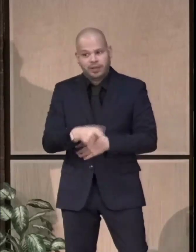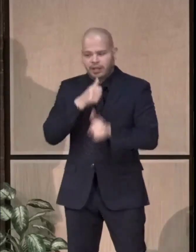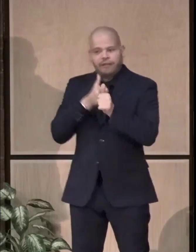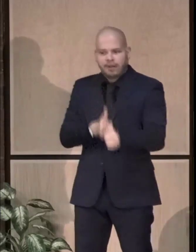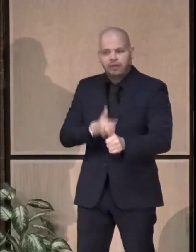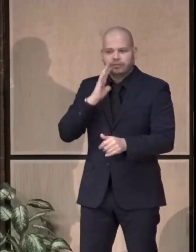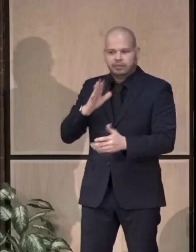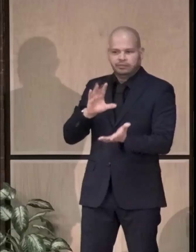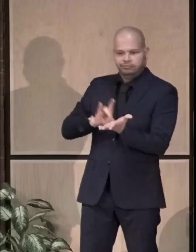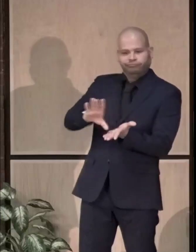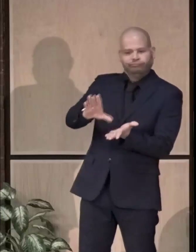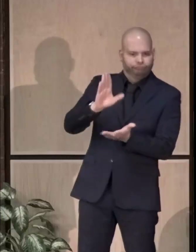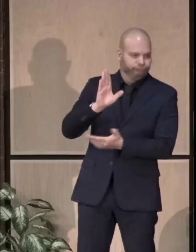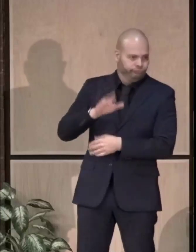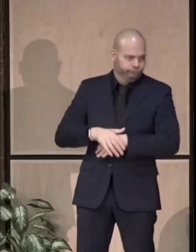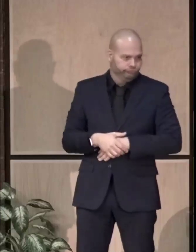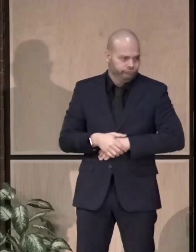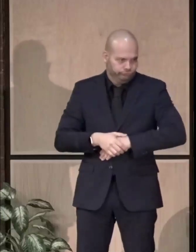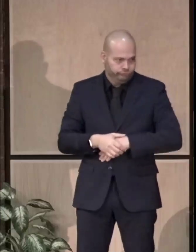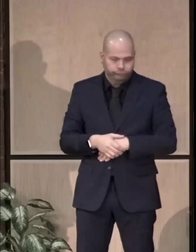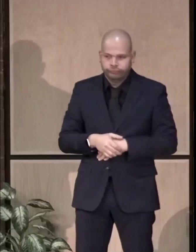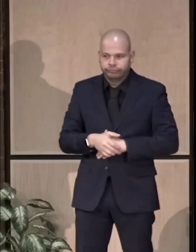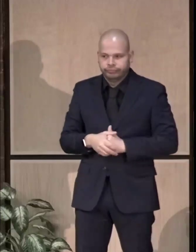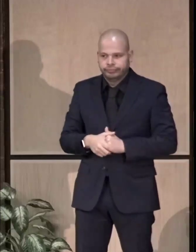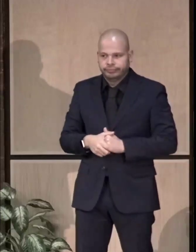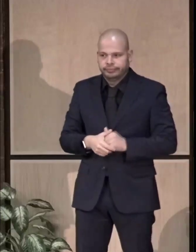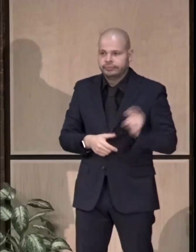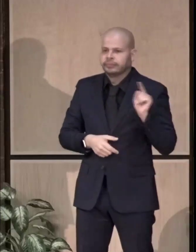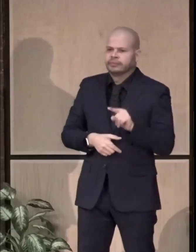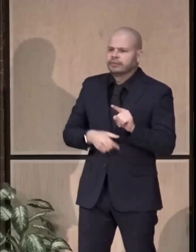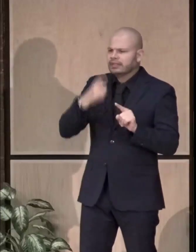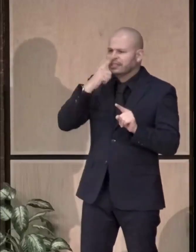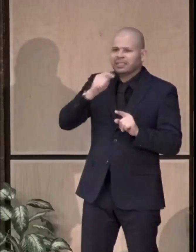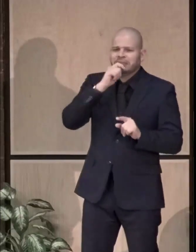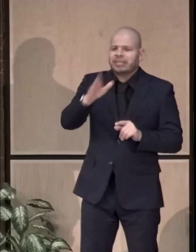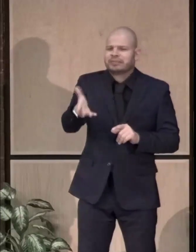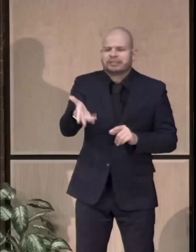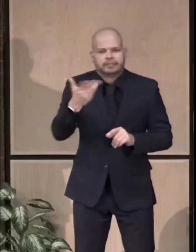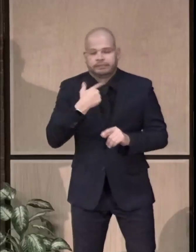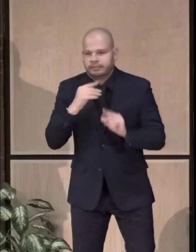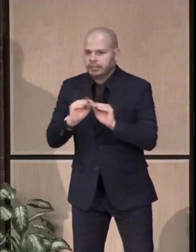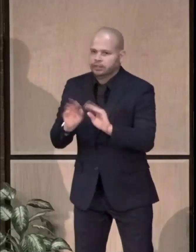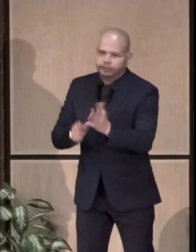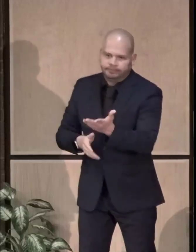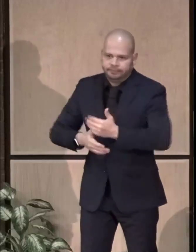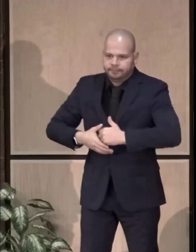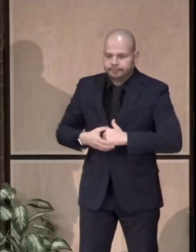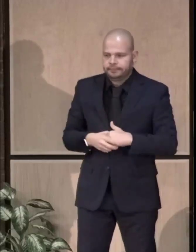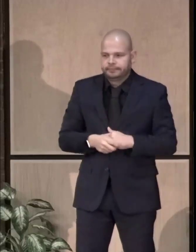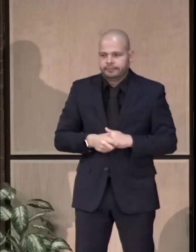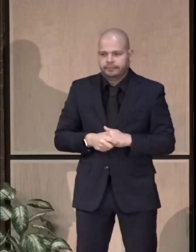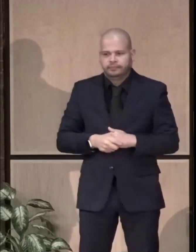sir. Captain Reamer, I'm having some difficulty hearing you. Could you pull right up to the microphone, please? Yes, ma'am. Thank you very much. Better? Okay. Yes.